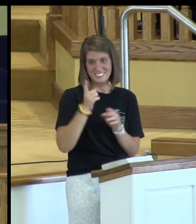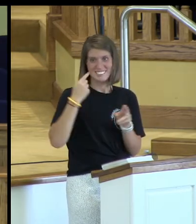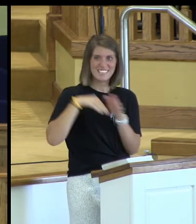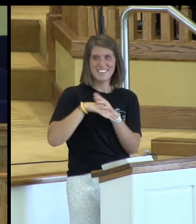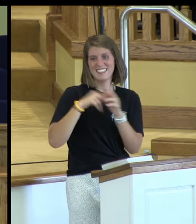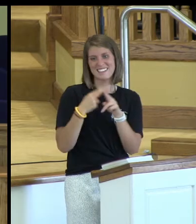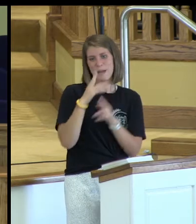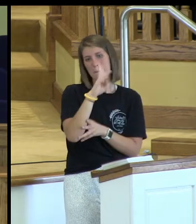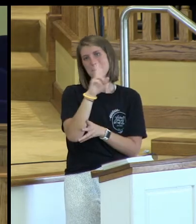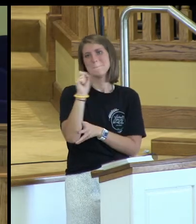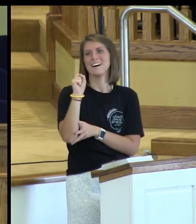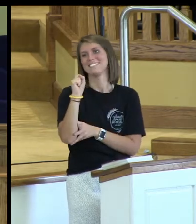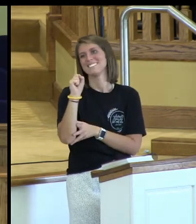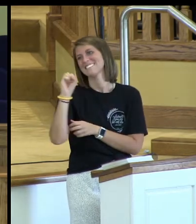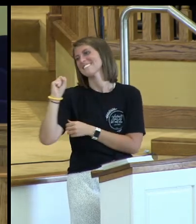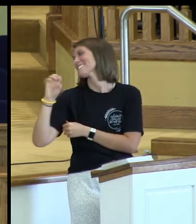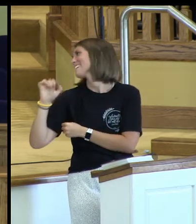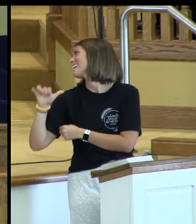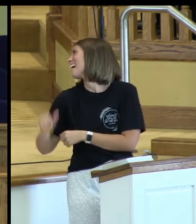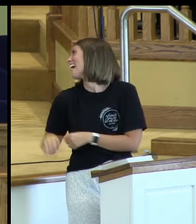name, Bussy. All right, but anyway,